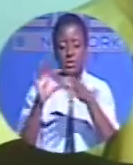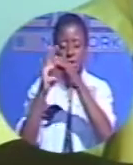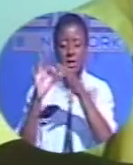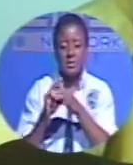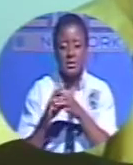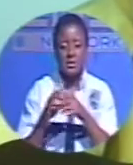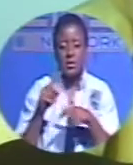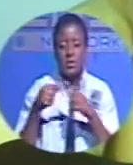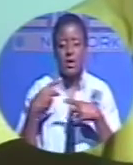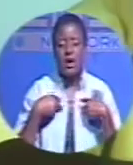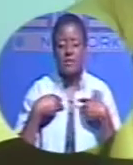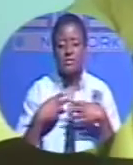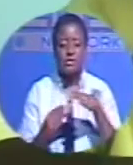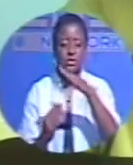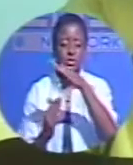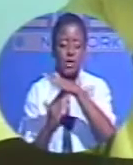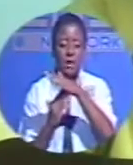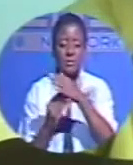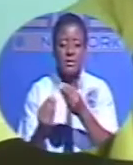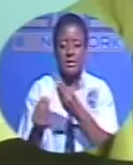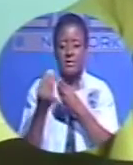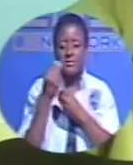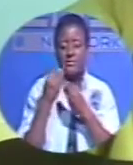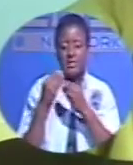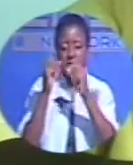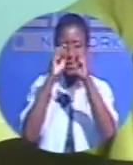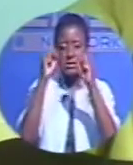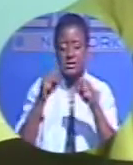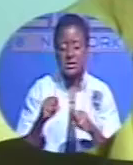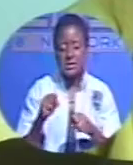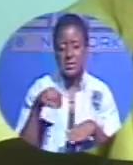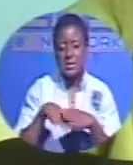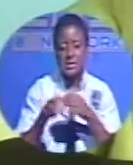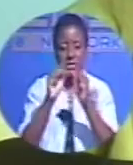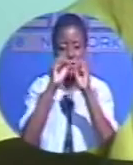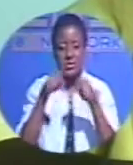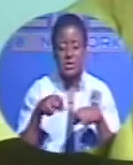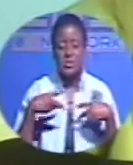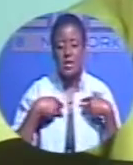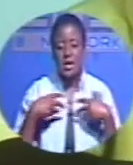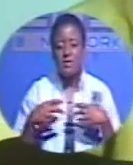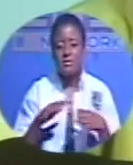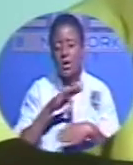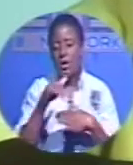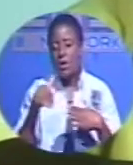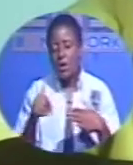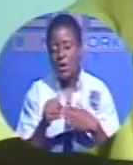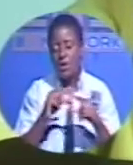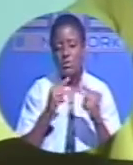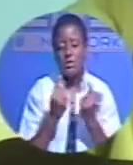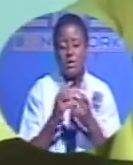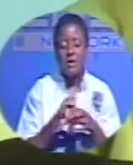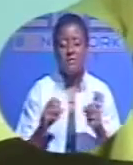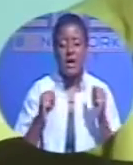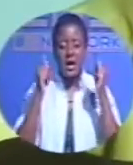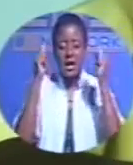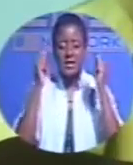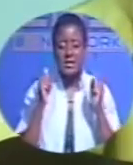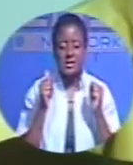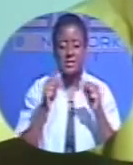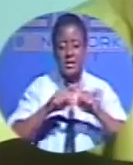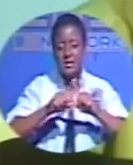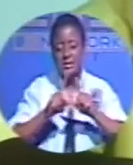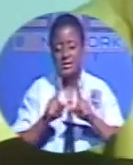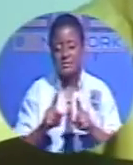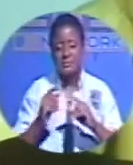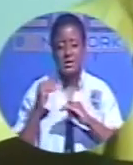program in sports, you must understand that you will have a whole cadre of athletes that are at different